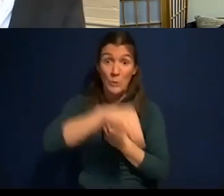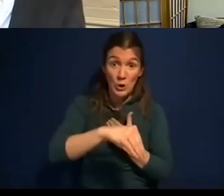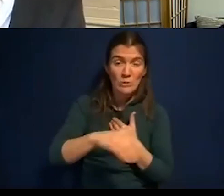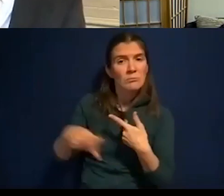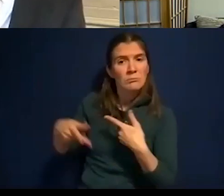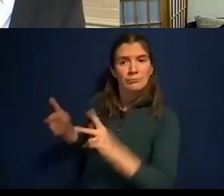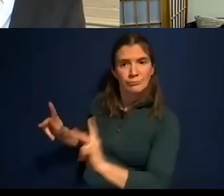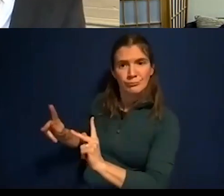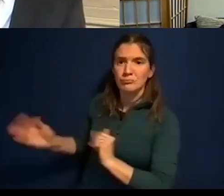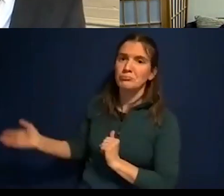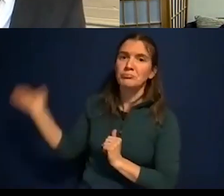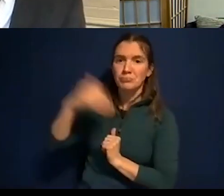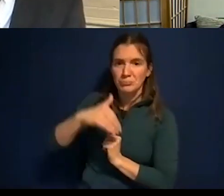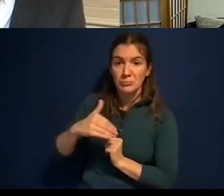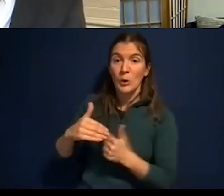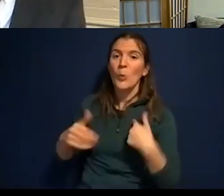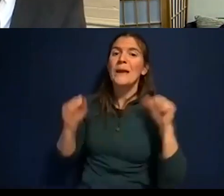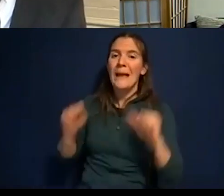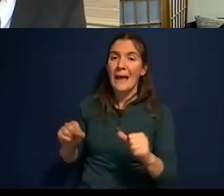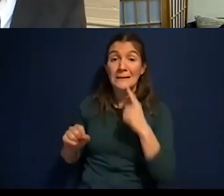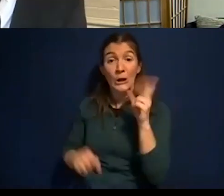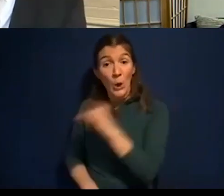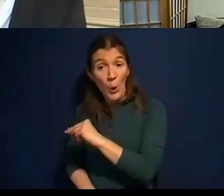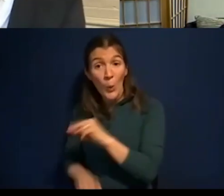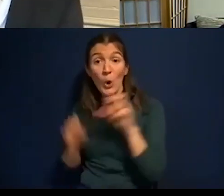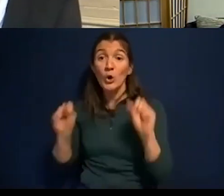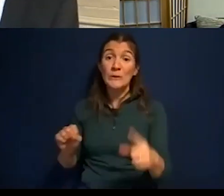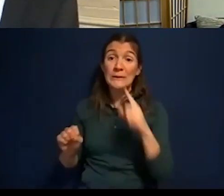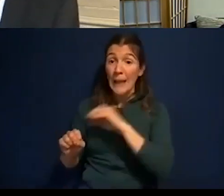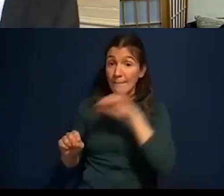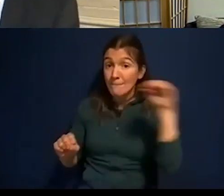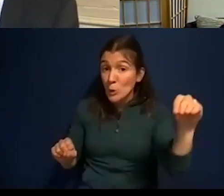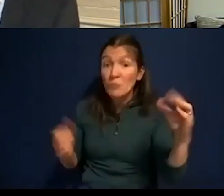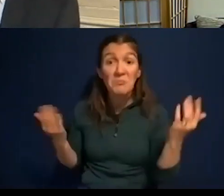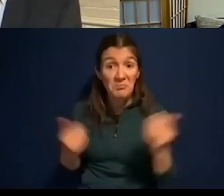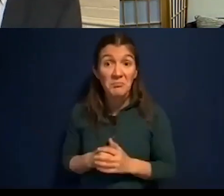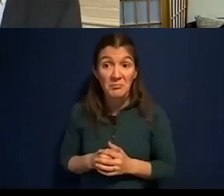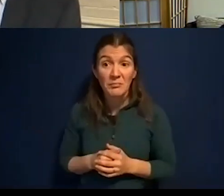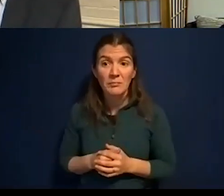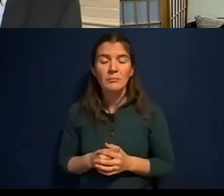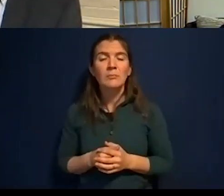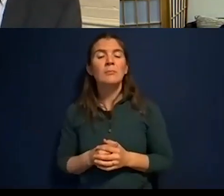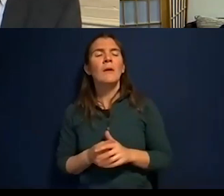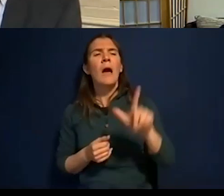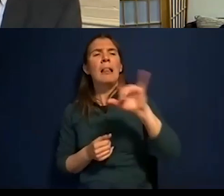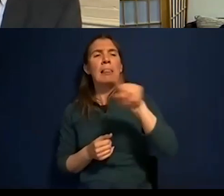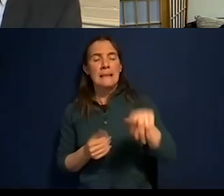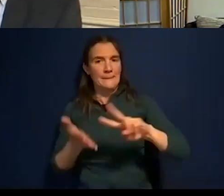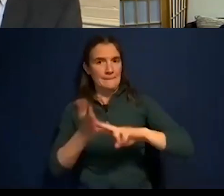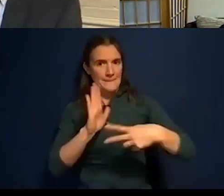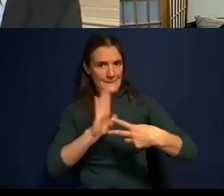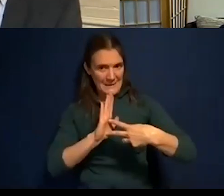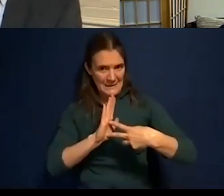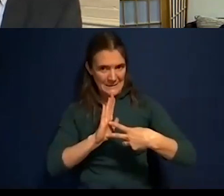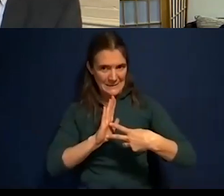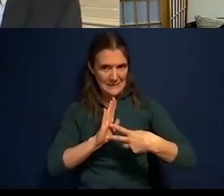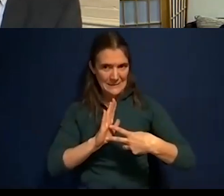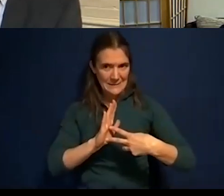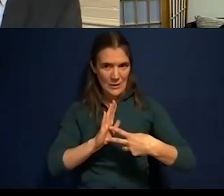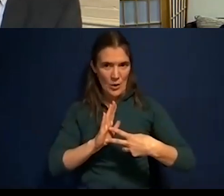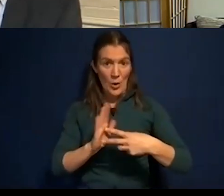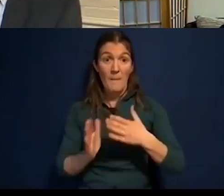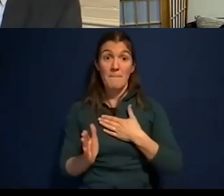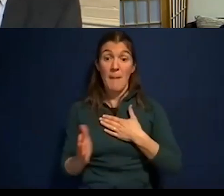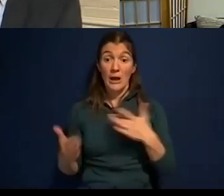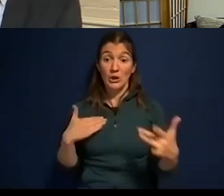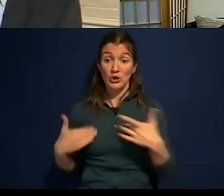on property that the town controls. So what I'm hearing Peter say is that my two